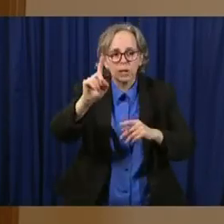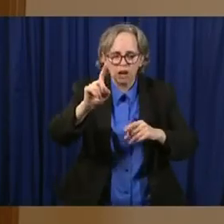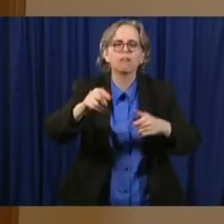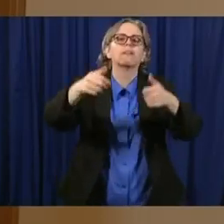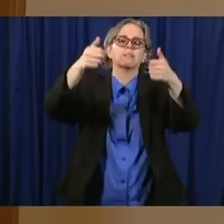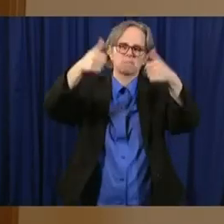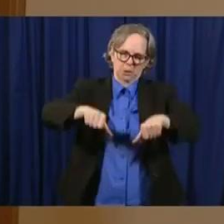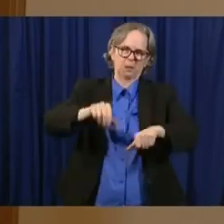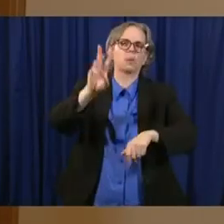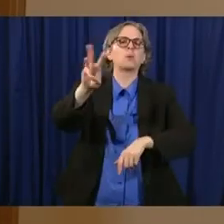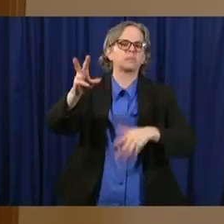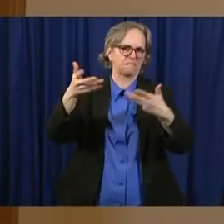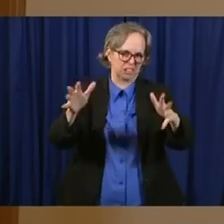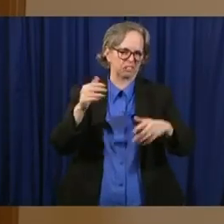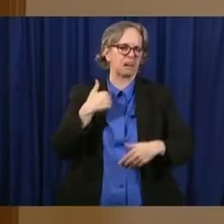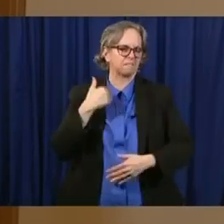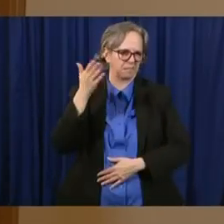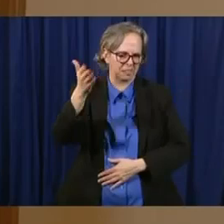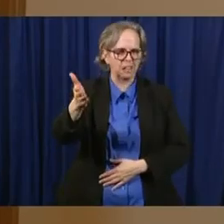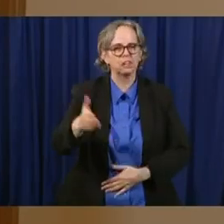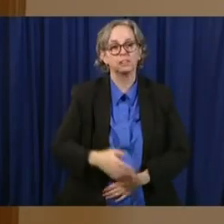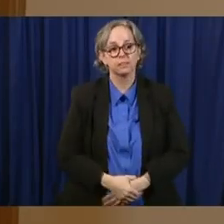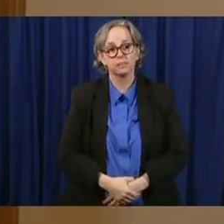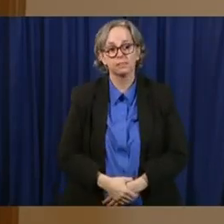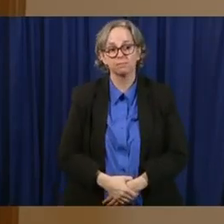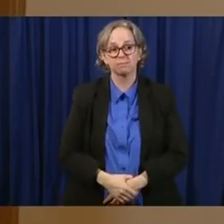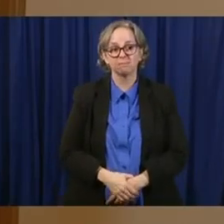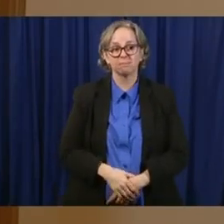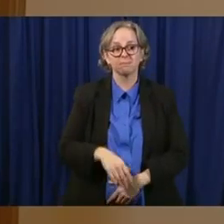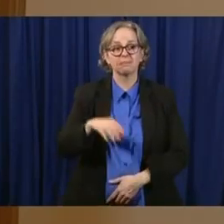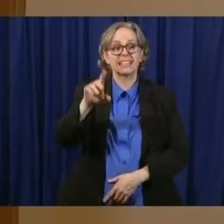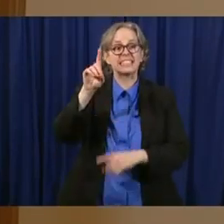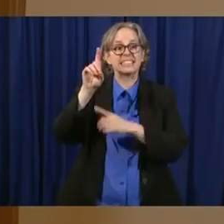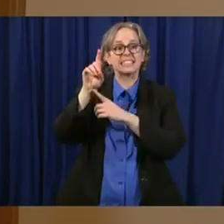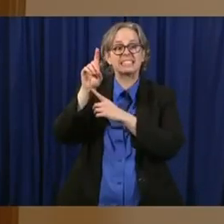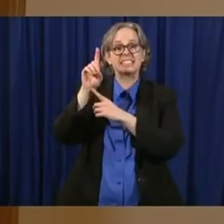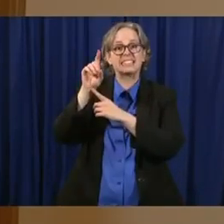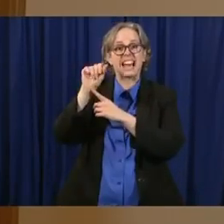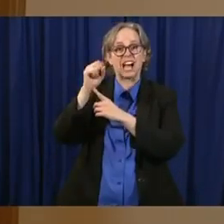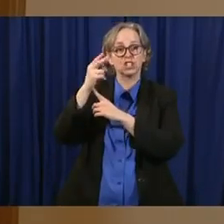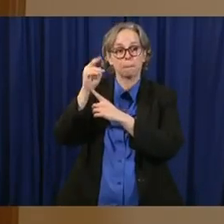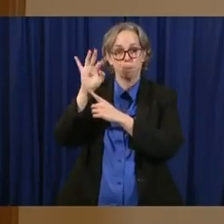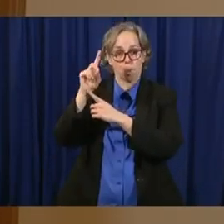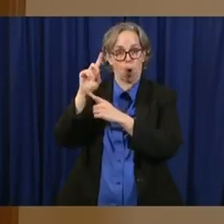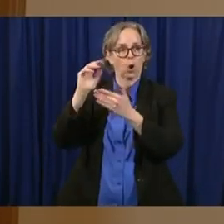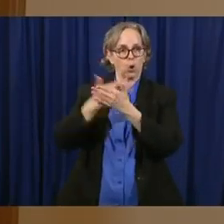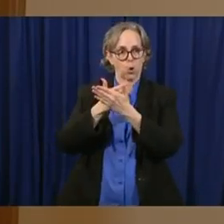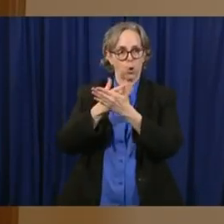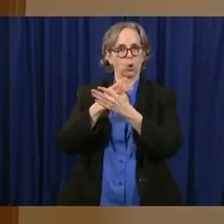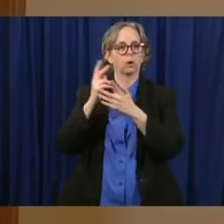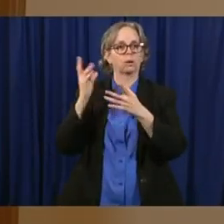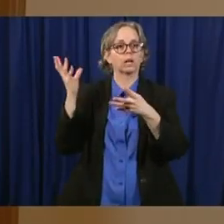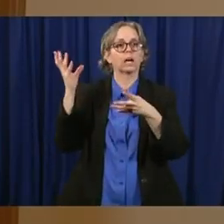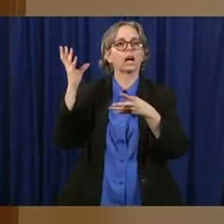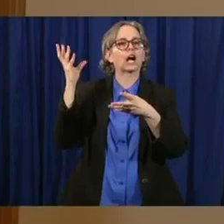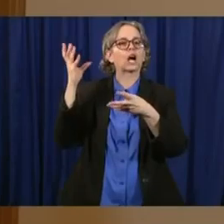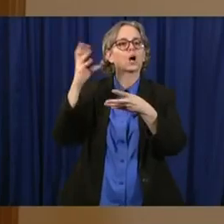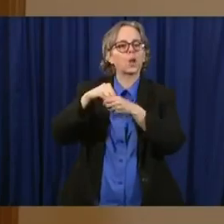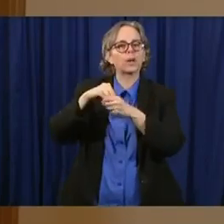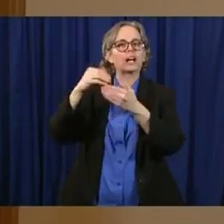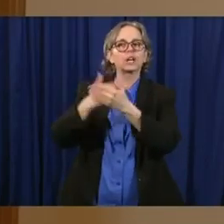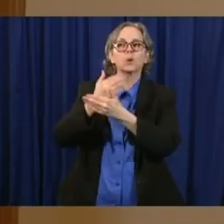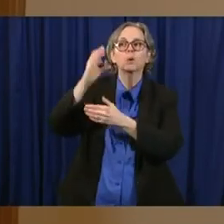governor mentioned, we're starting a new dashboard that actually has the new CDC case definition in